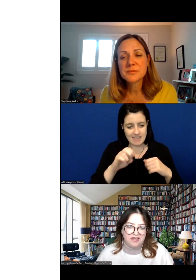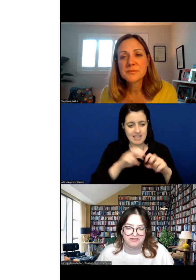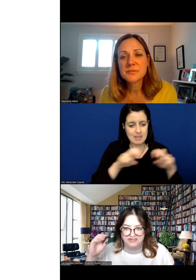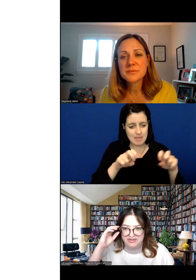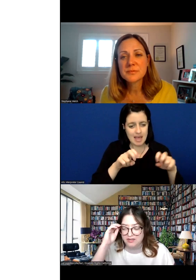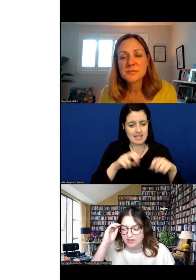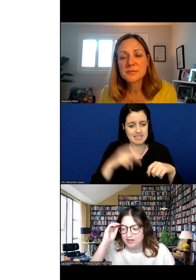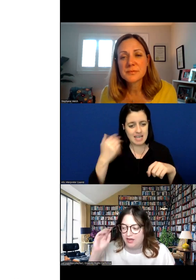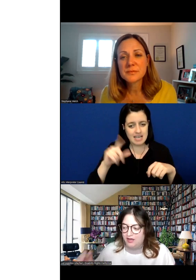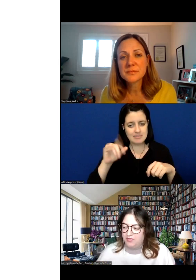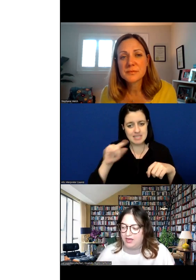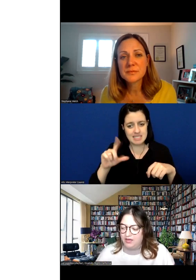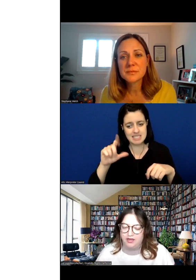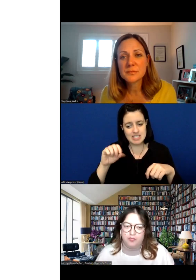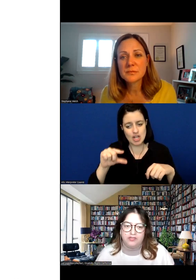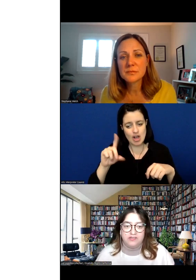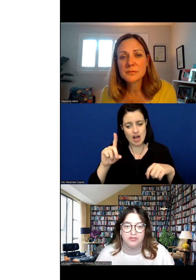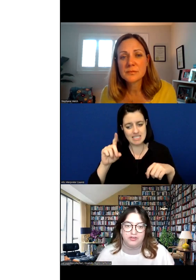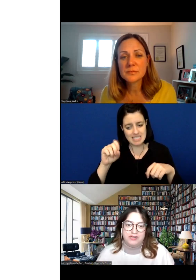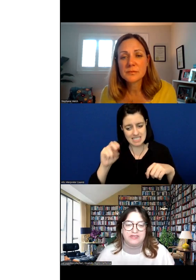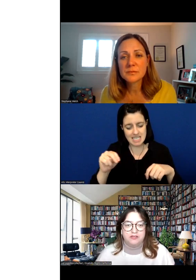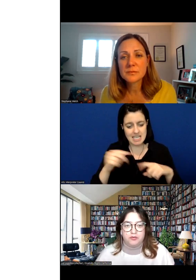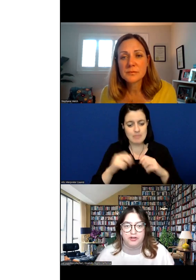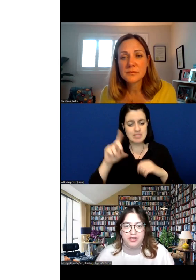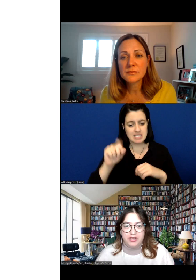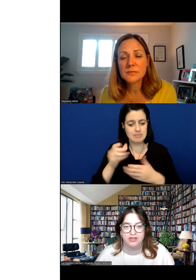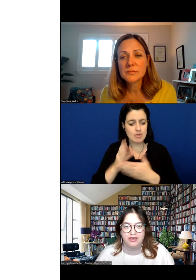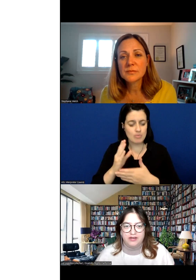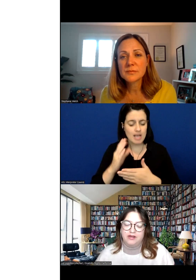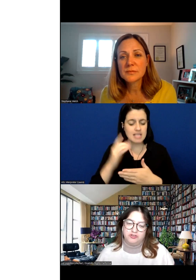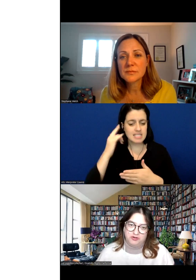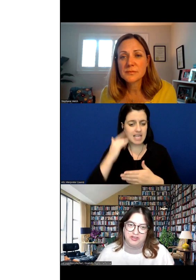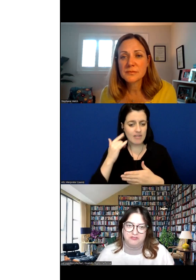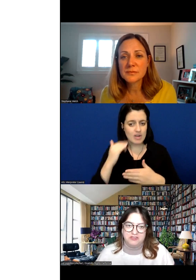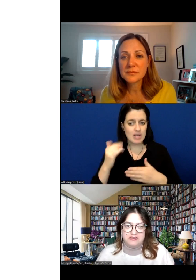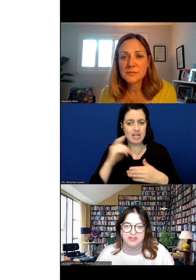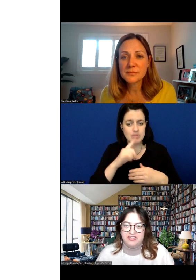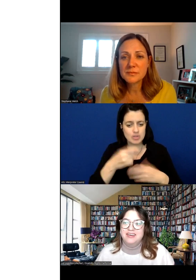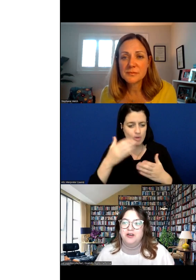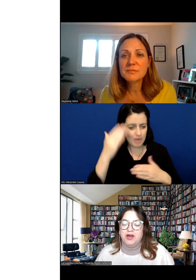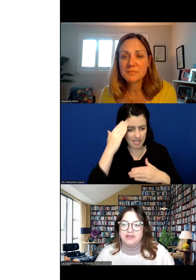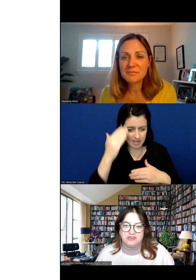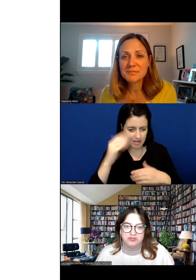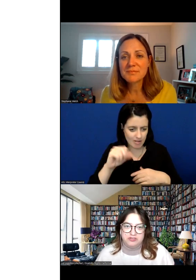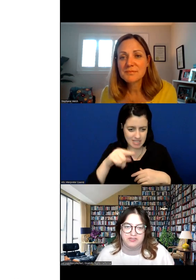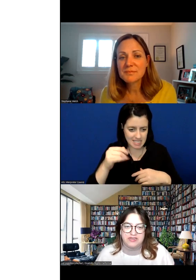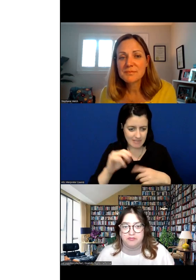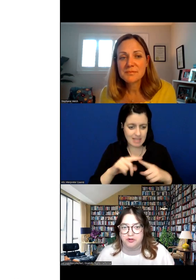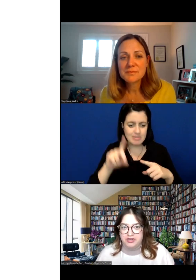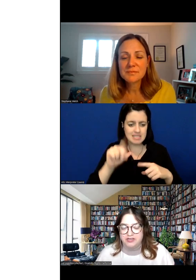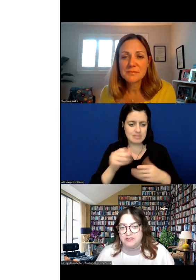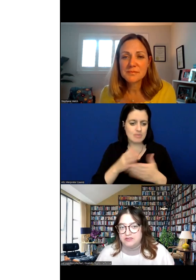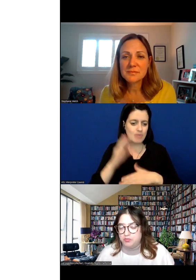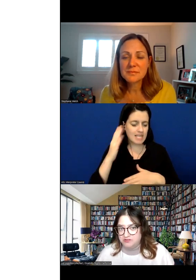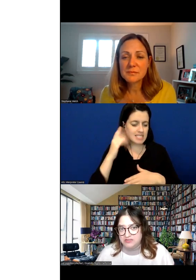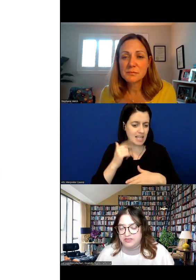Liz Logston. I am with Disability Rights California, and I'm sure you already know this, Stephanie, but Disability Rights